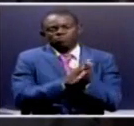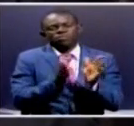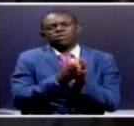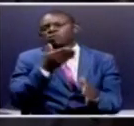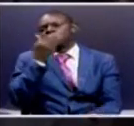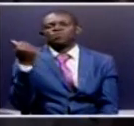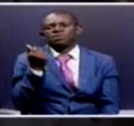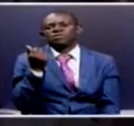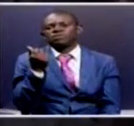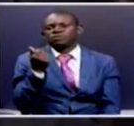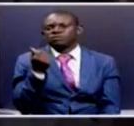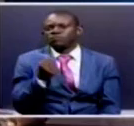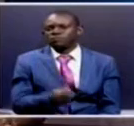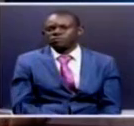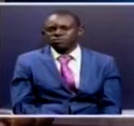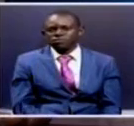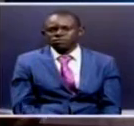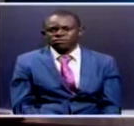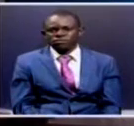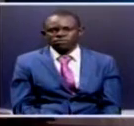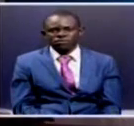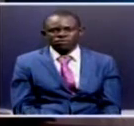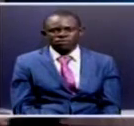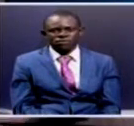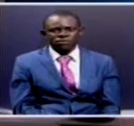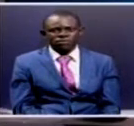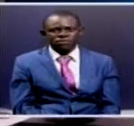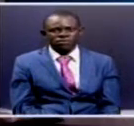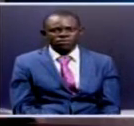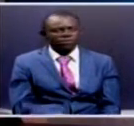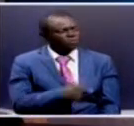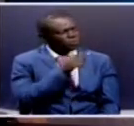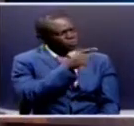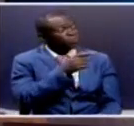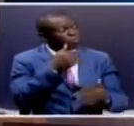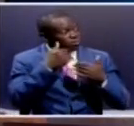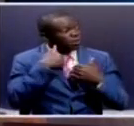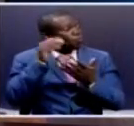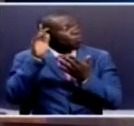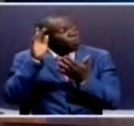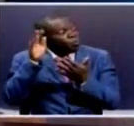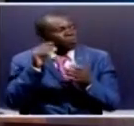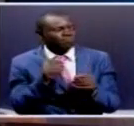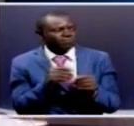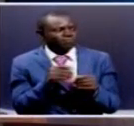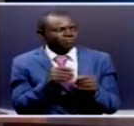today. You're hoping to, you're hoping, you have a lot of hope, but probably somebody has put